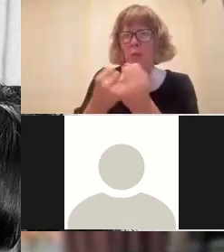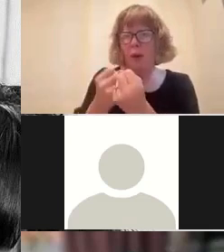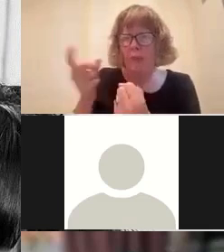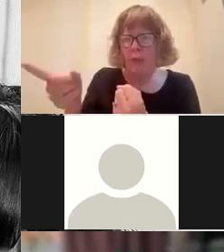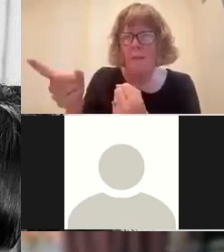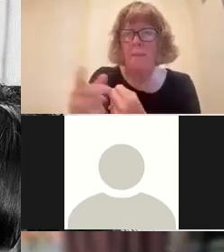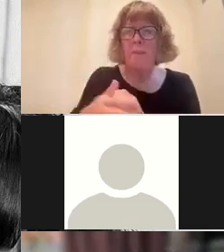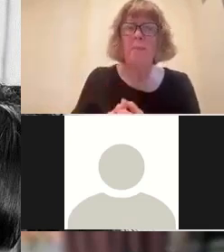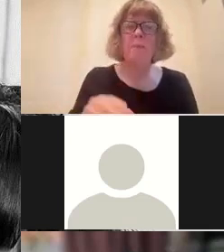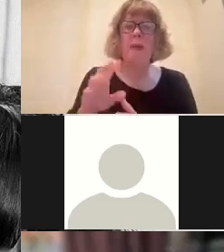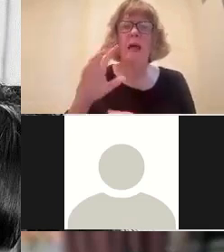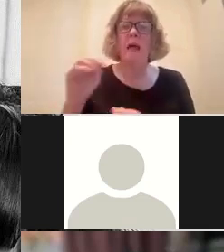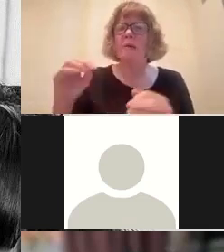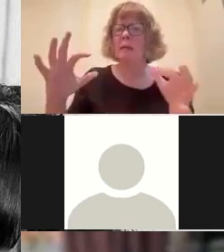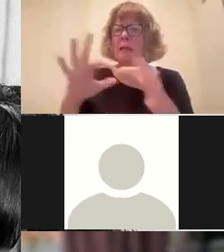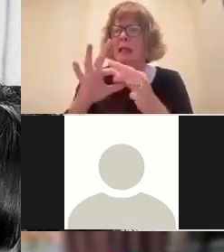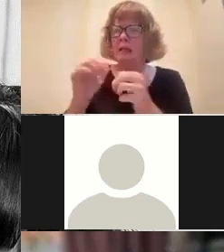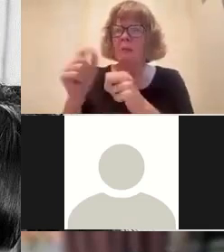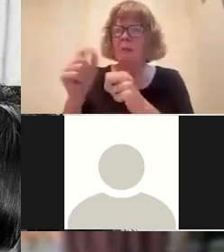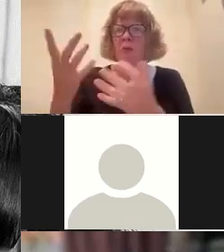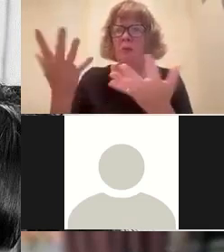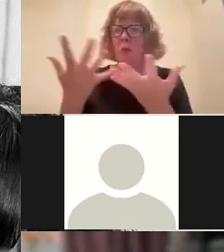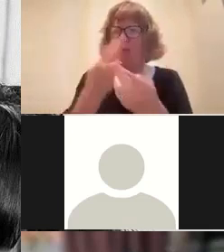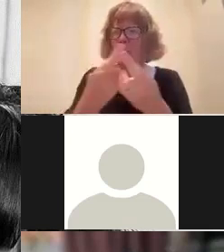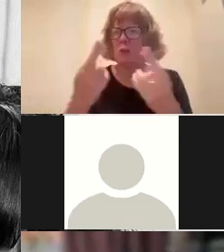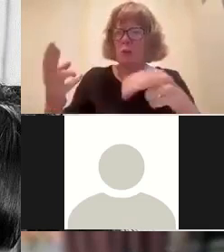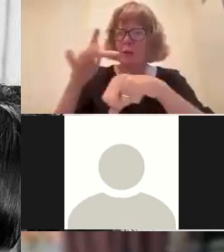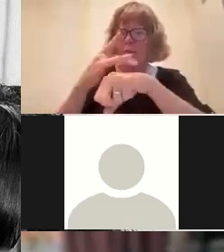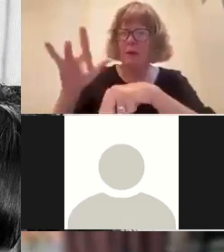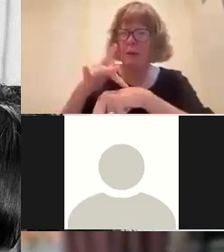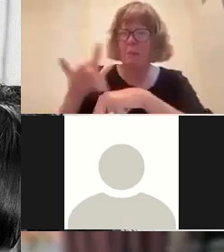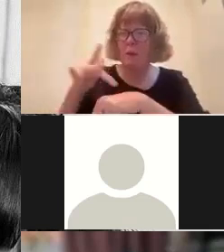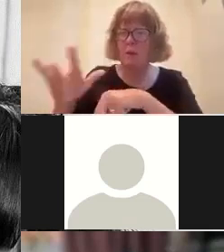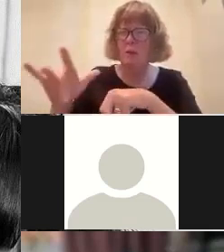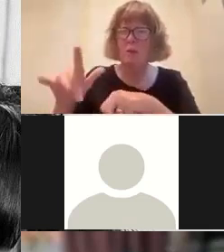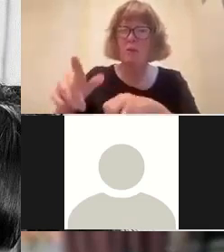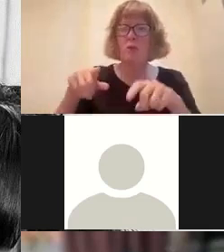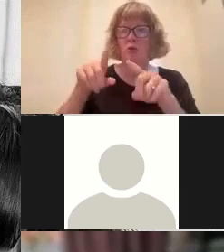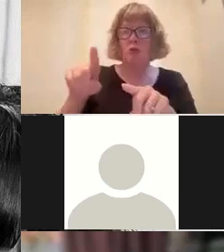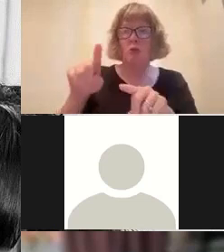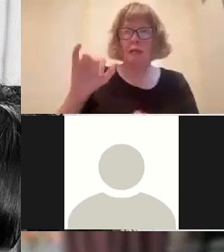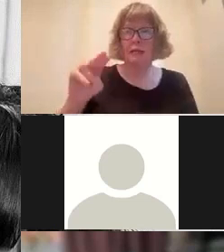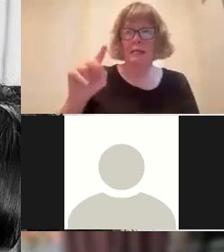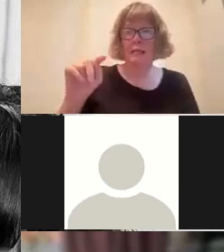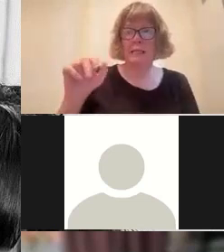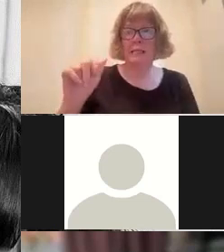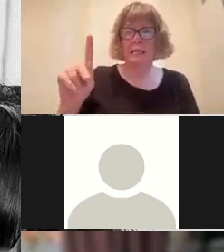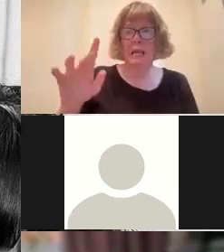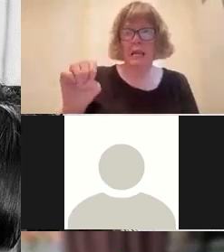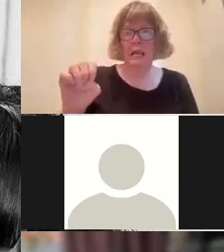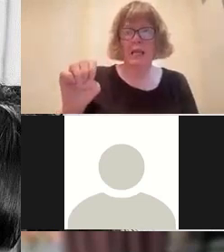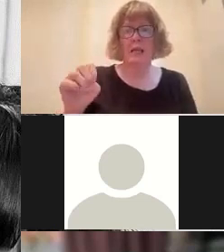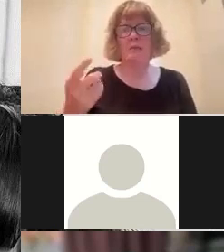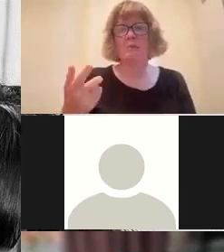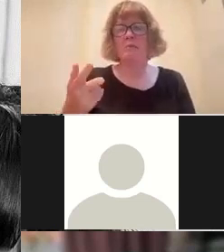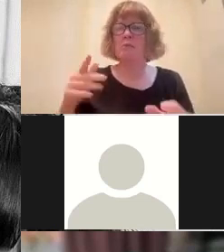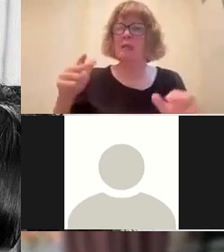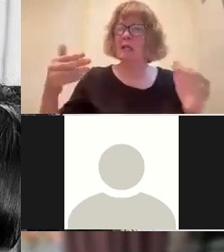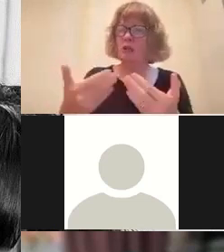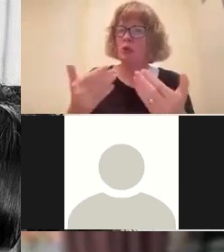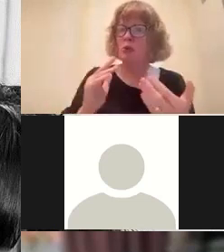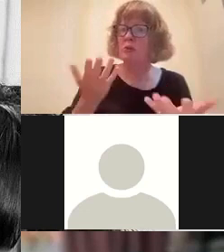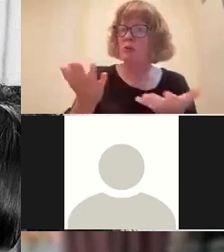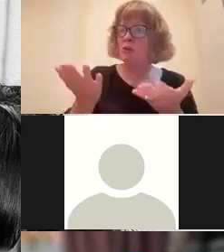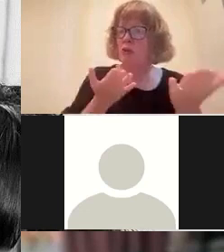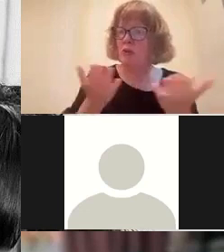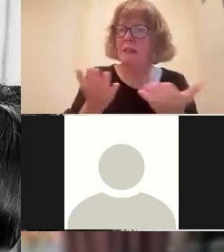all of the available resources. During intake, hopefully we also are introducing our services, limits